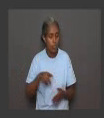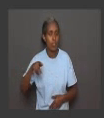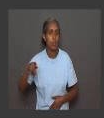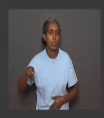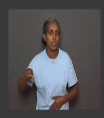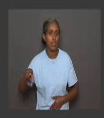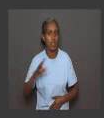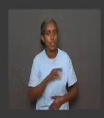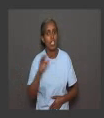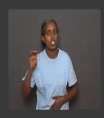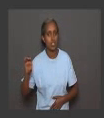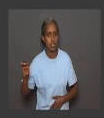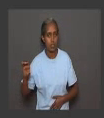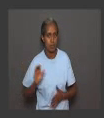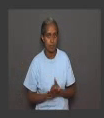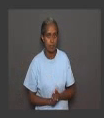P and C.